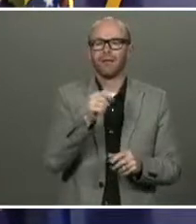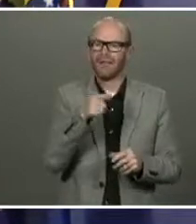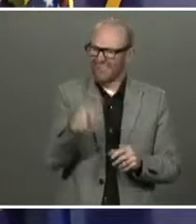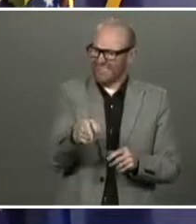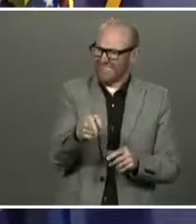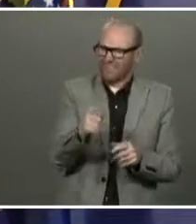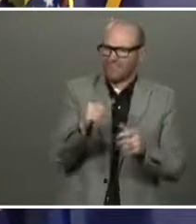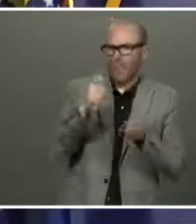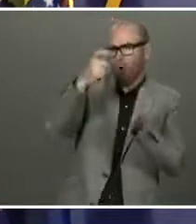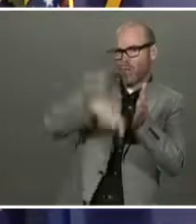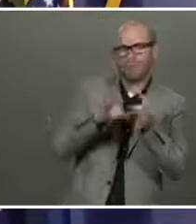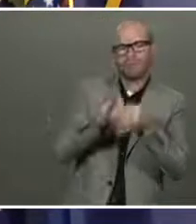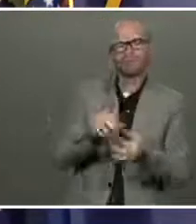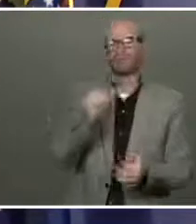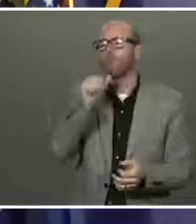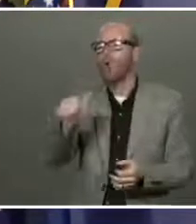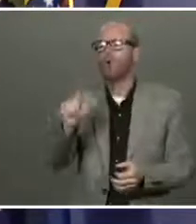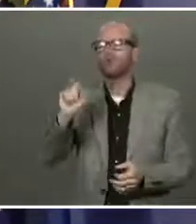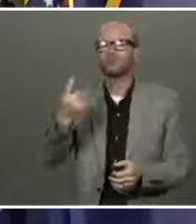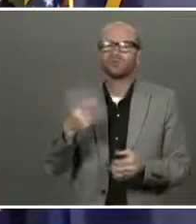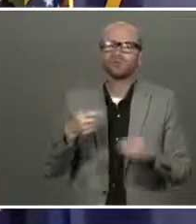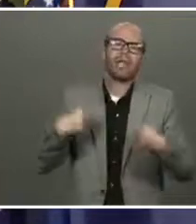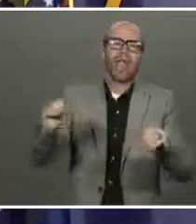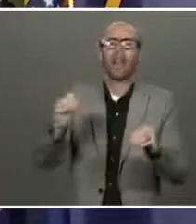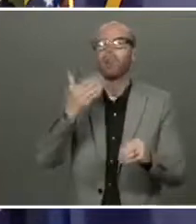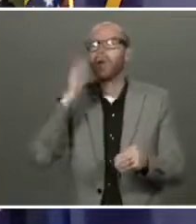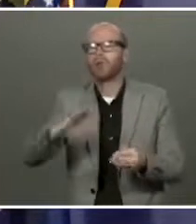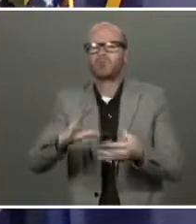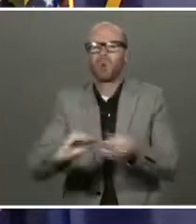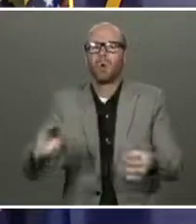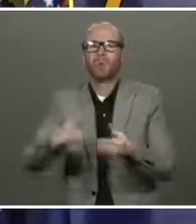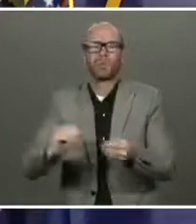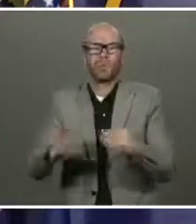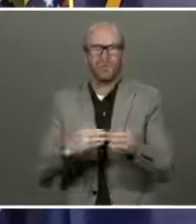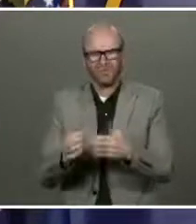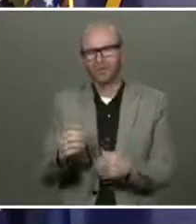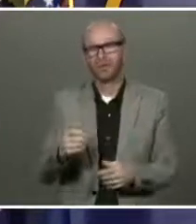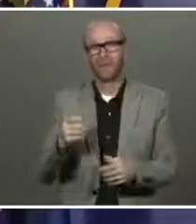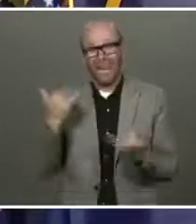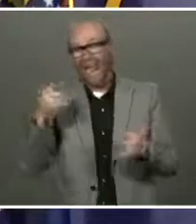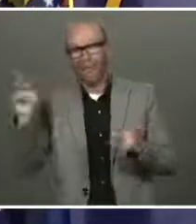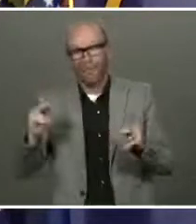to get people to read the article, and so that's where